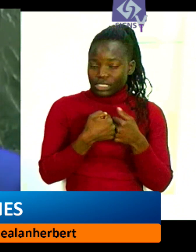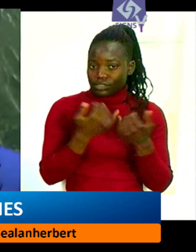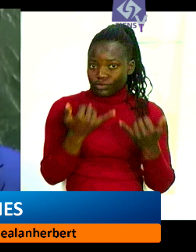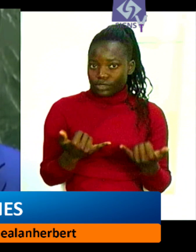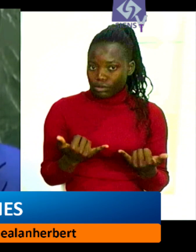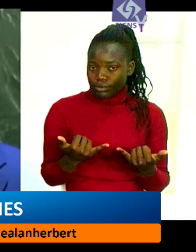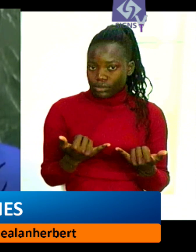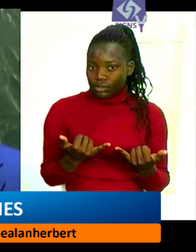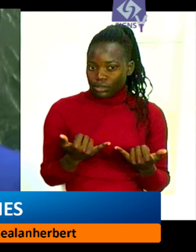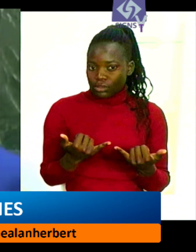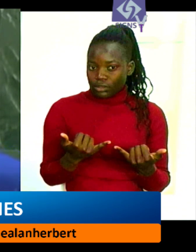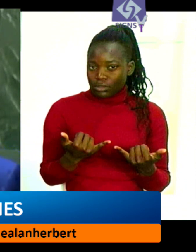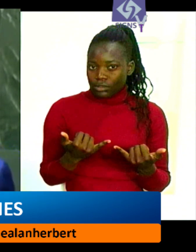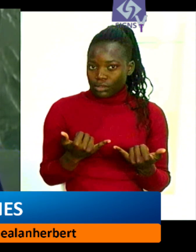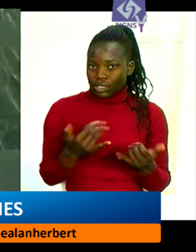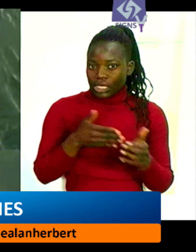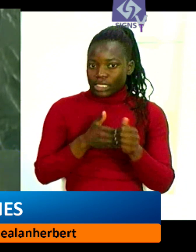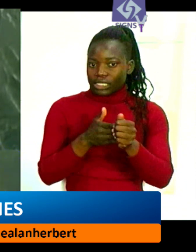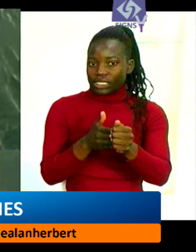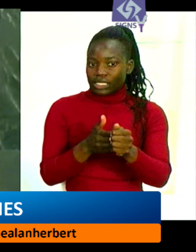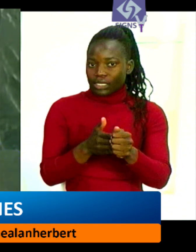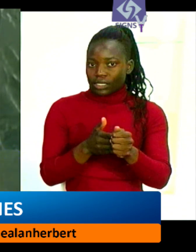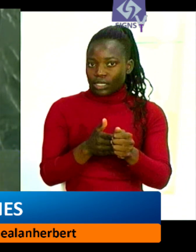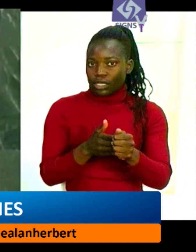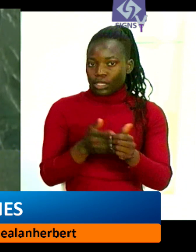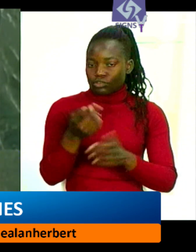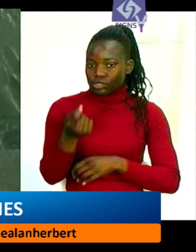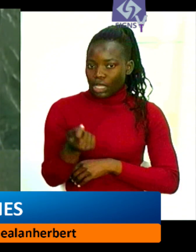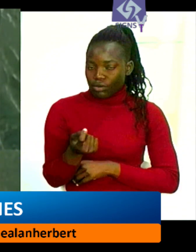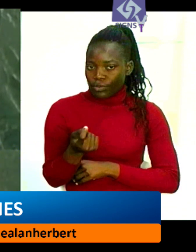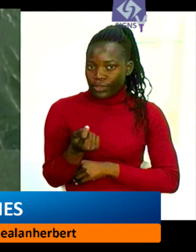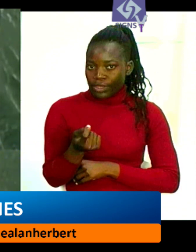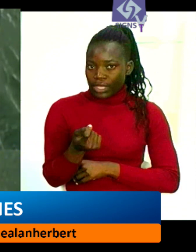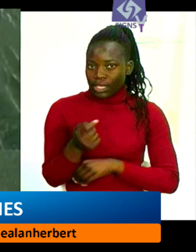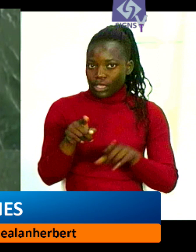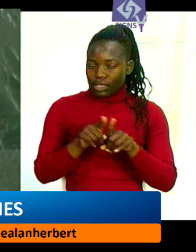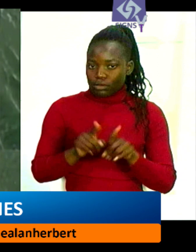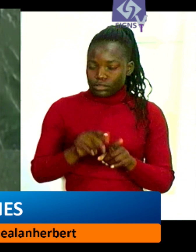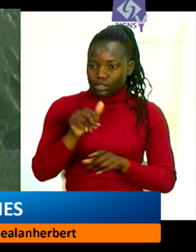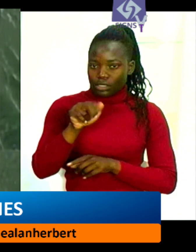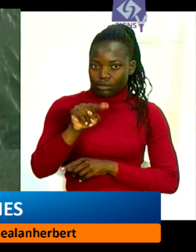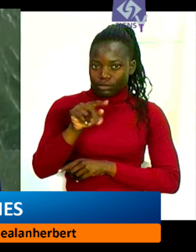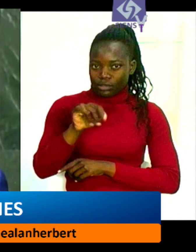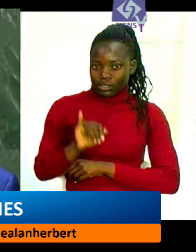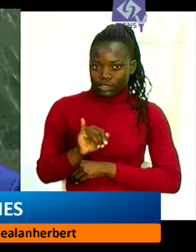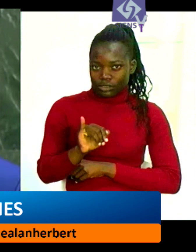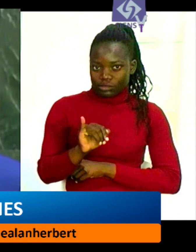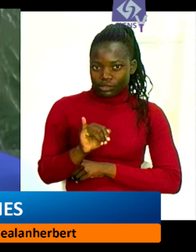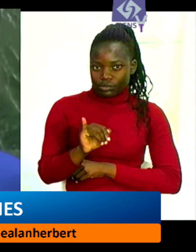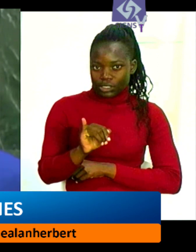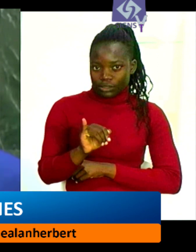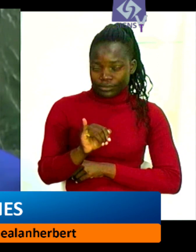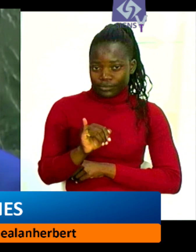be rising to the challenge of the moment. Resorting to pursuit of narrow, insular,